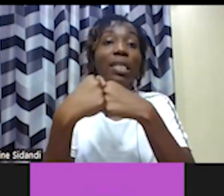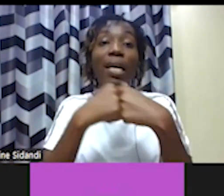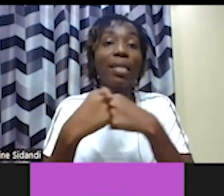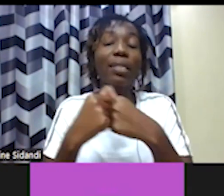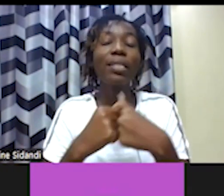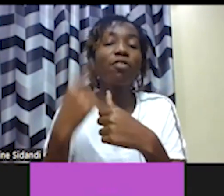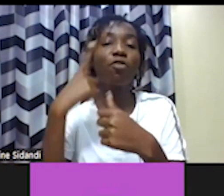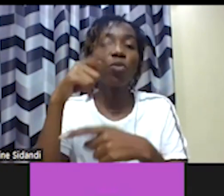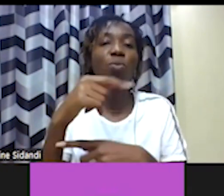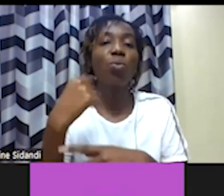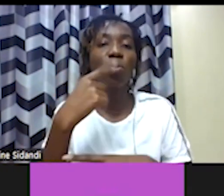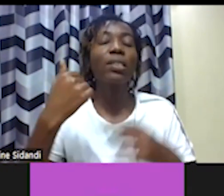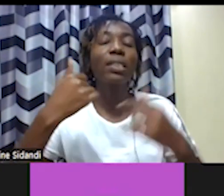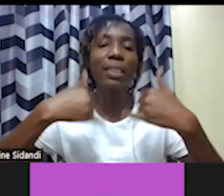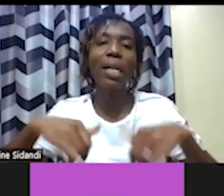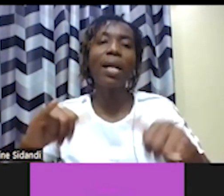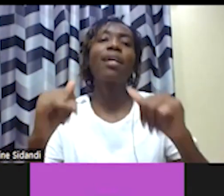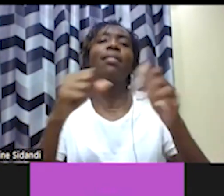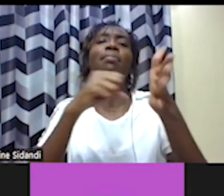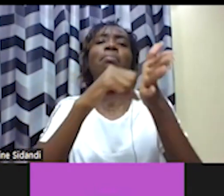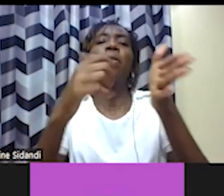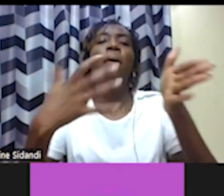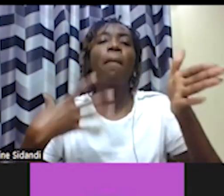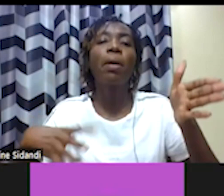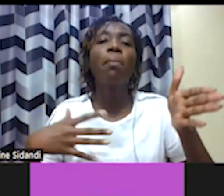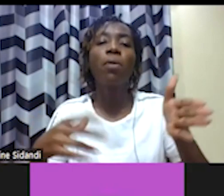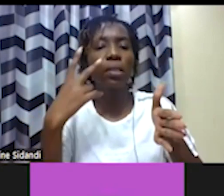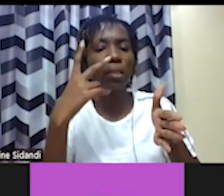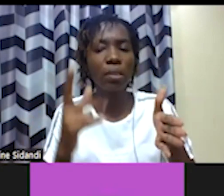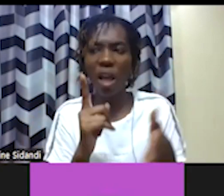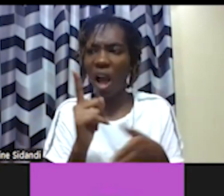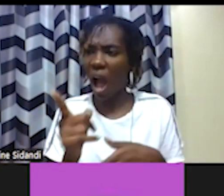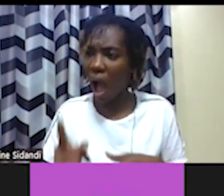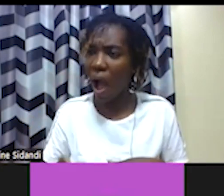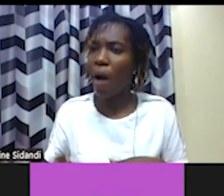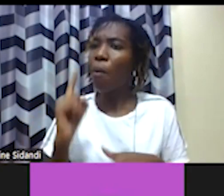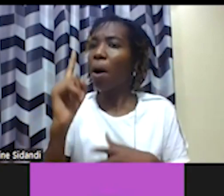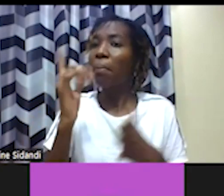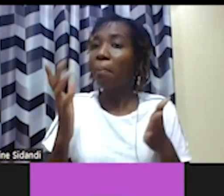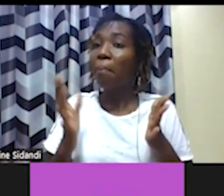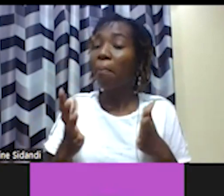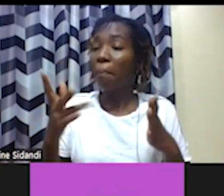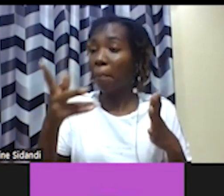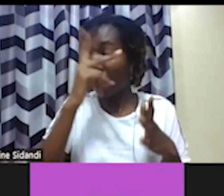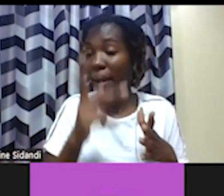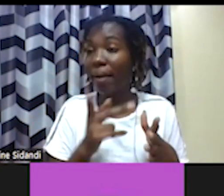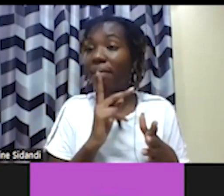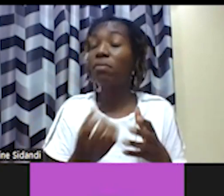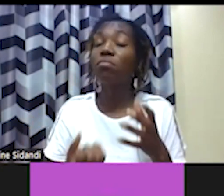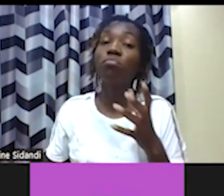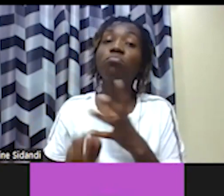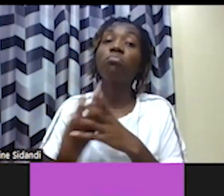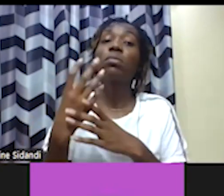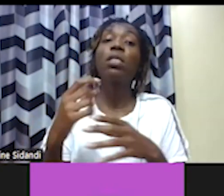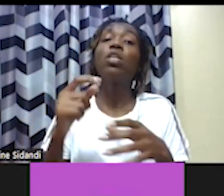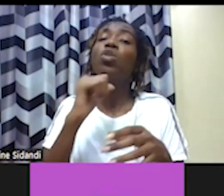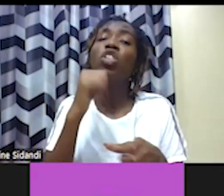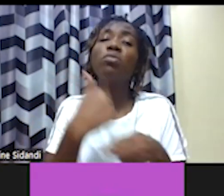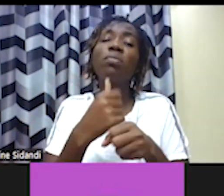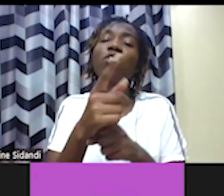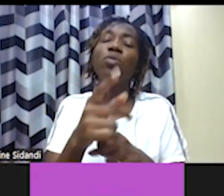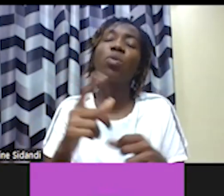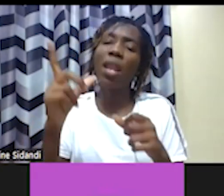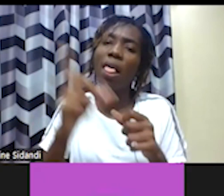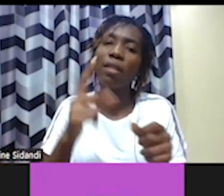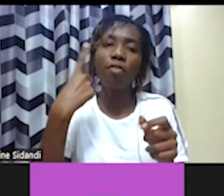label people. Just see them as individuals, not people who are raised by one parent or whatever. It doesn't make you lesser of a person. Of